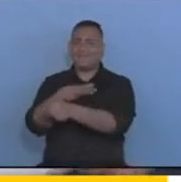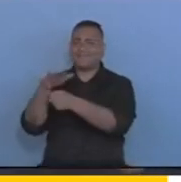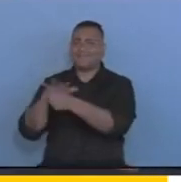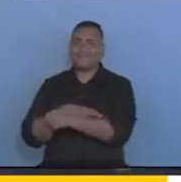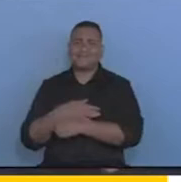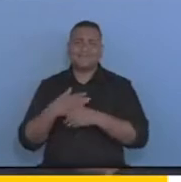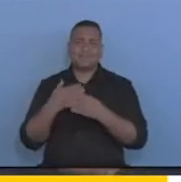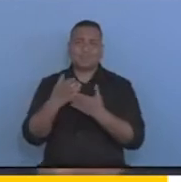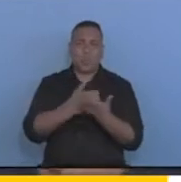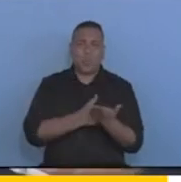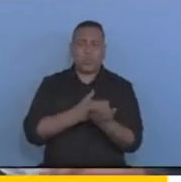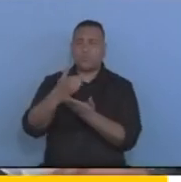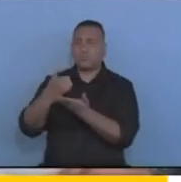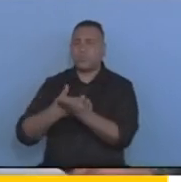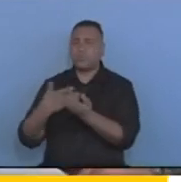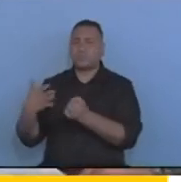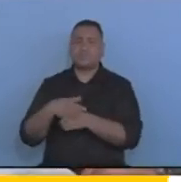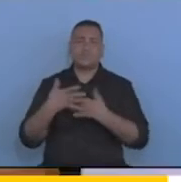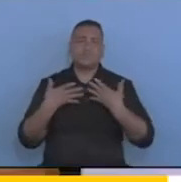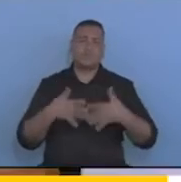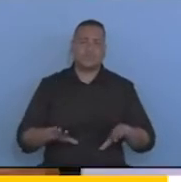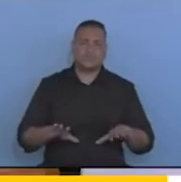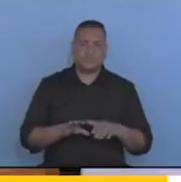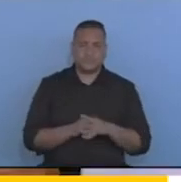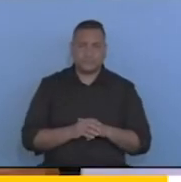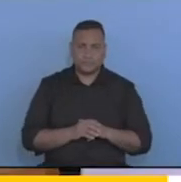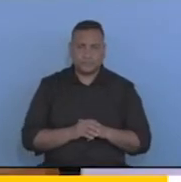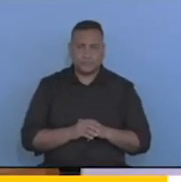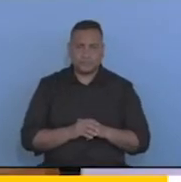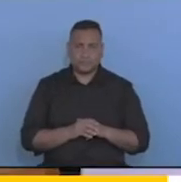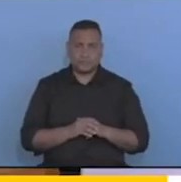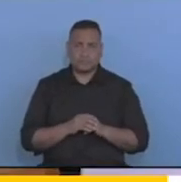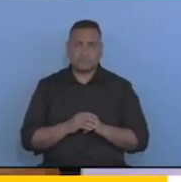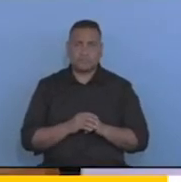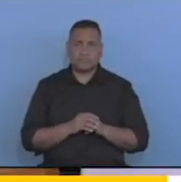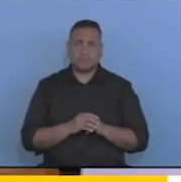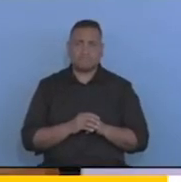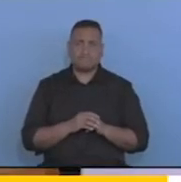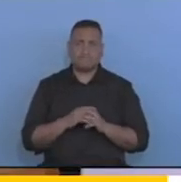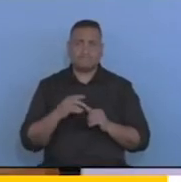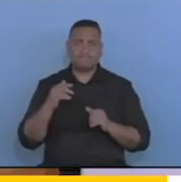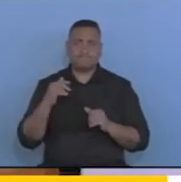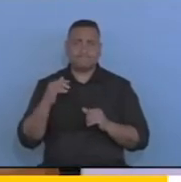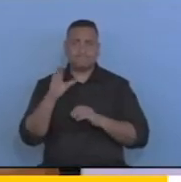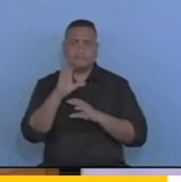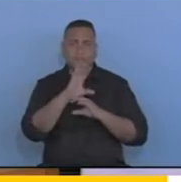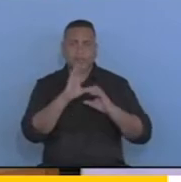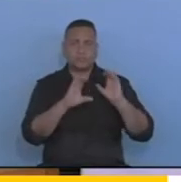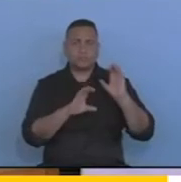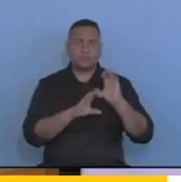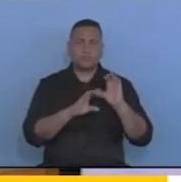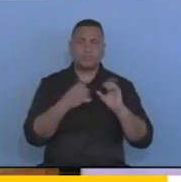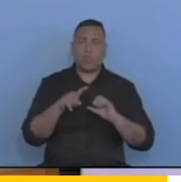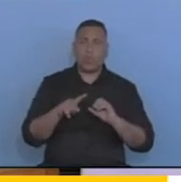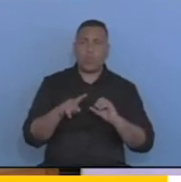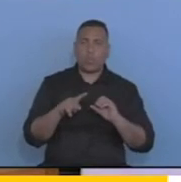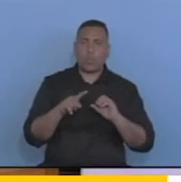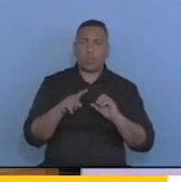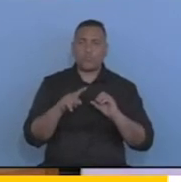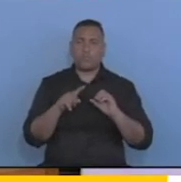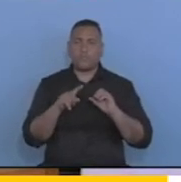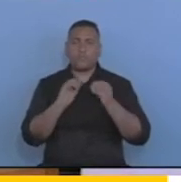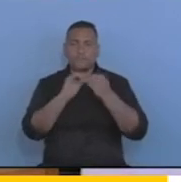Well, I'm the phase two lecturer, responsible for the motor control and construction in the